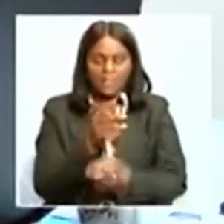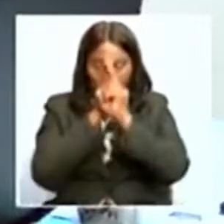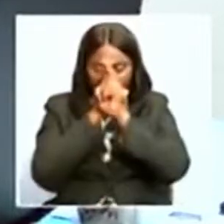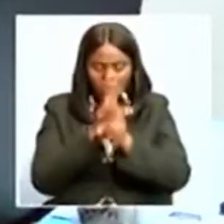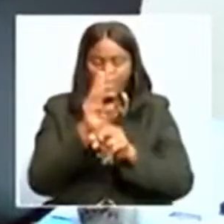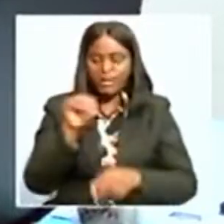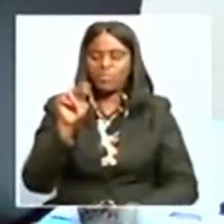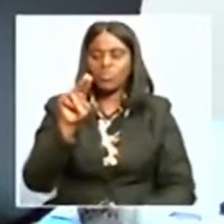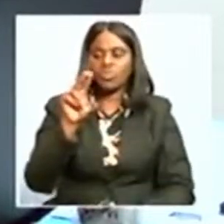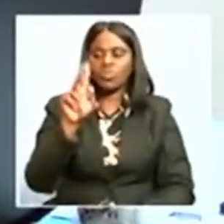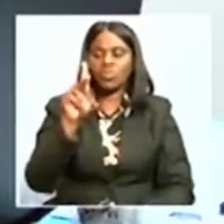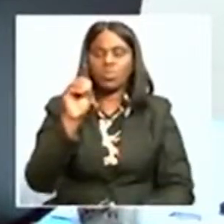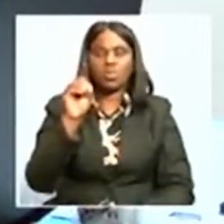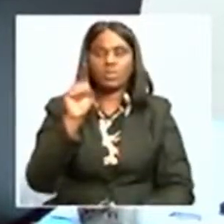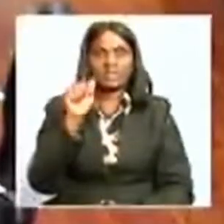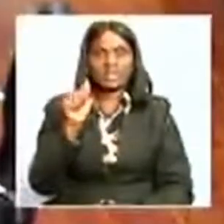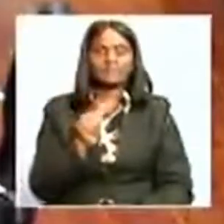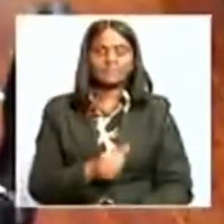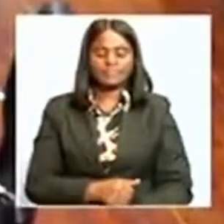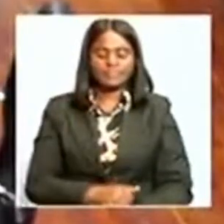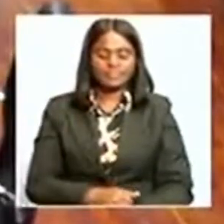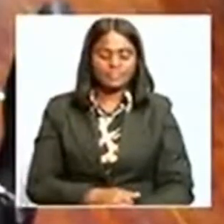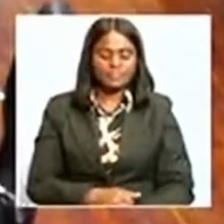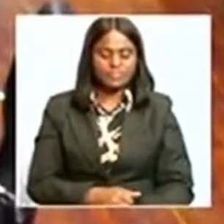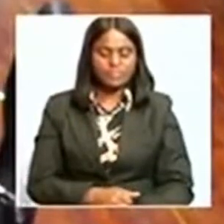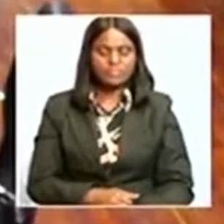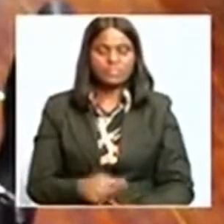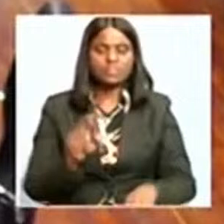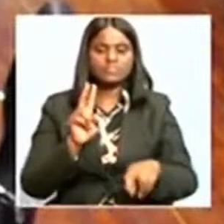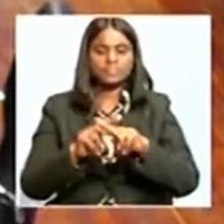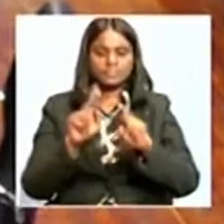I submit, Chair. Thank you. Yeah, thank you, Chair.